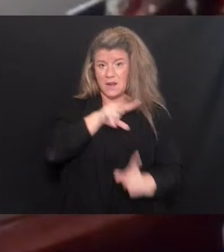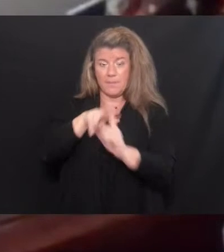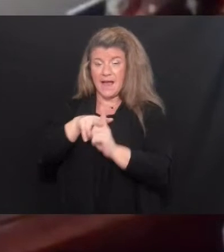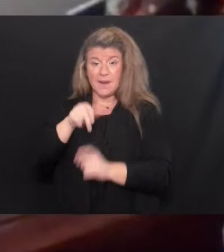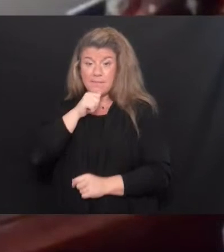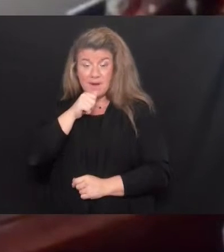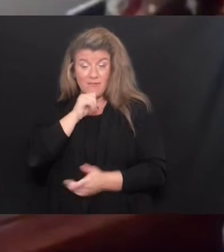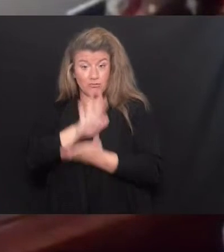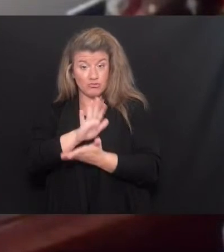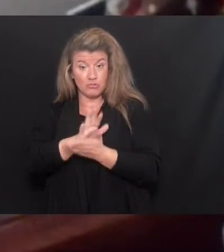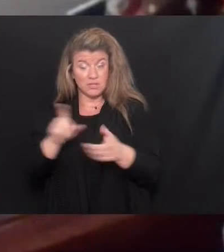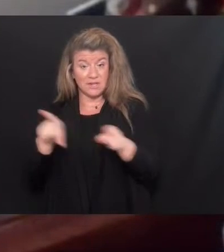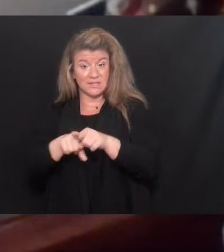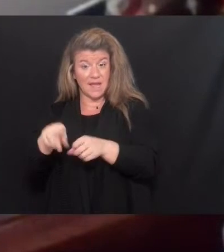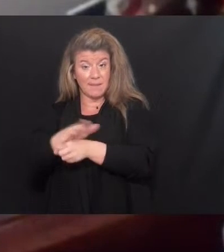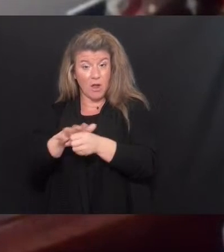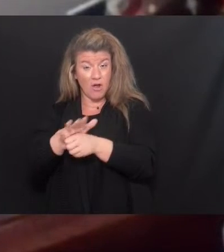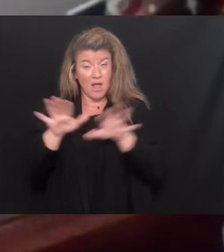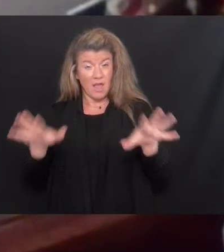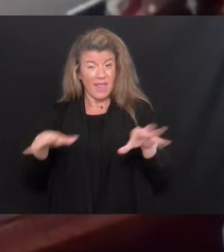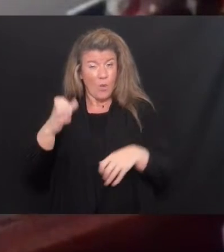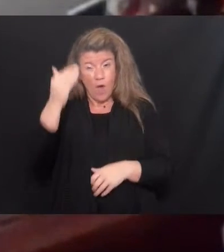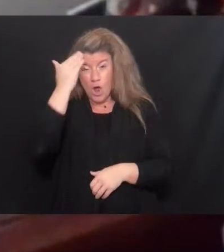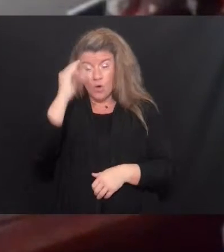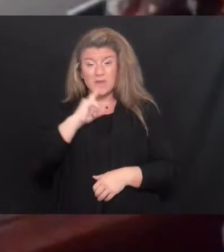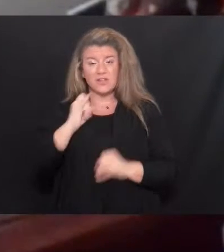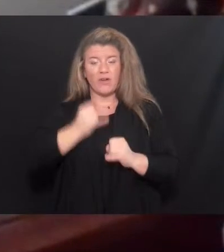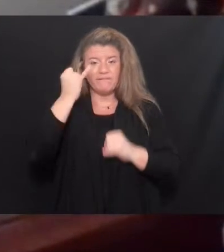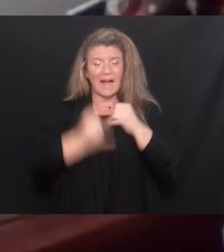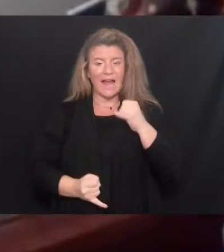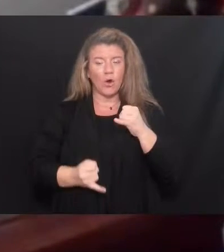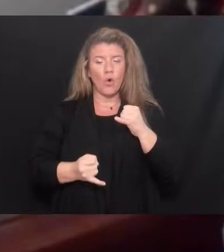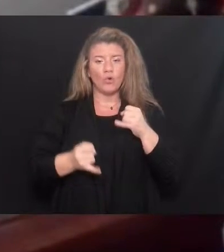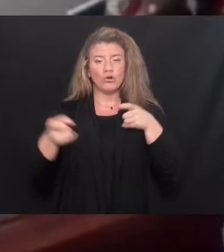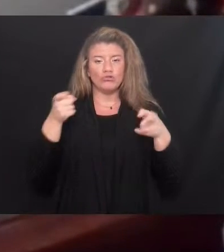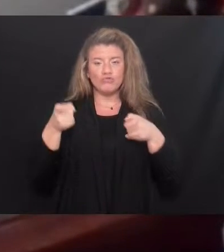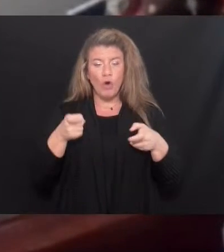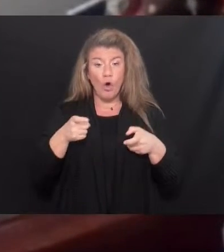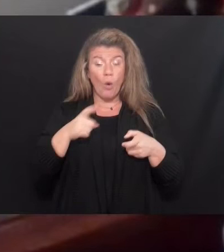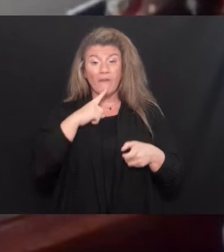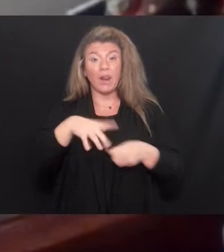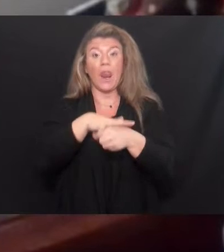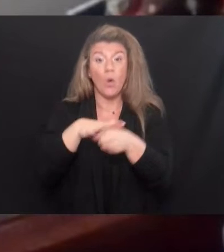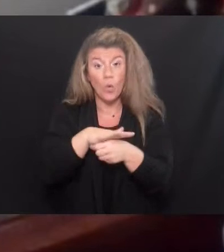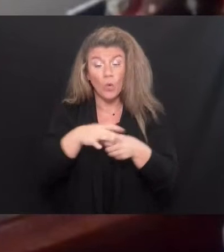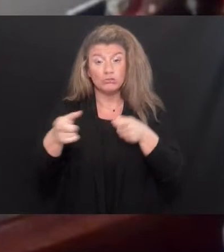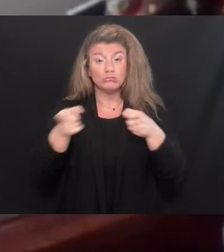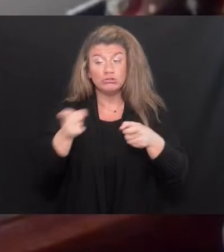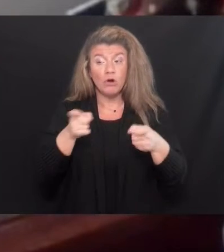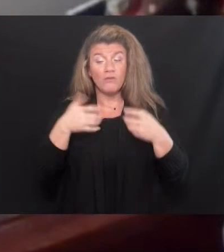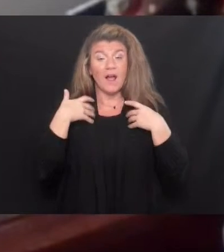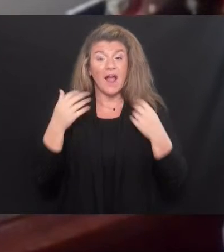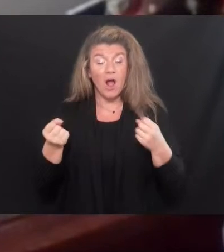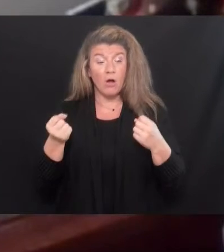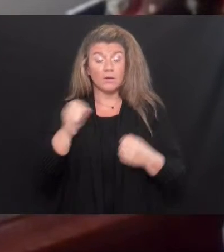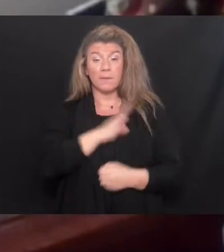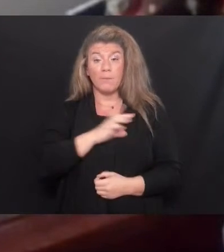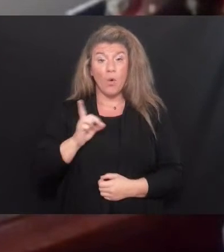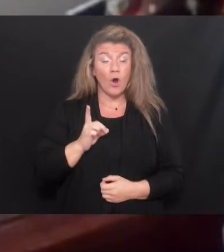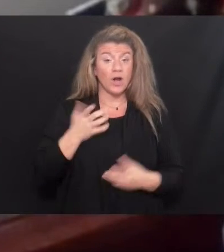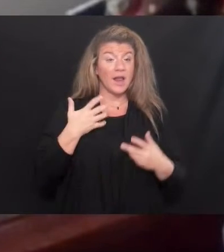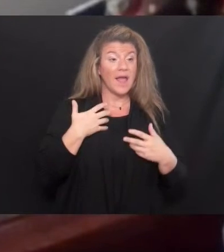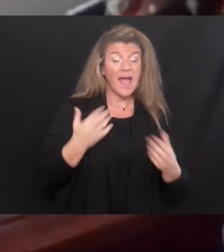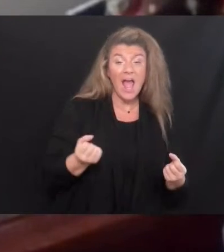area. So they'd like to know, is there a final arbiter of local control? Could a health board or a county commission, for